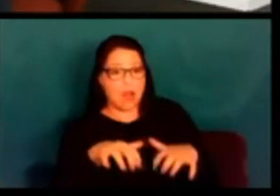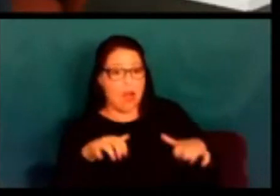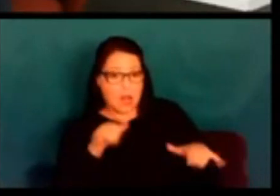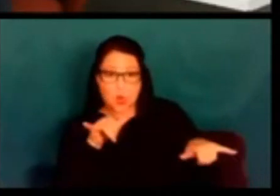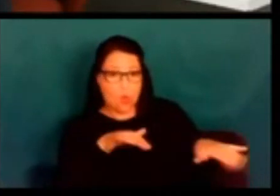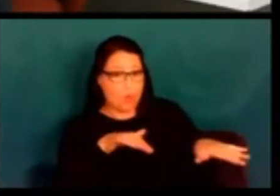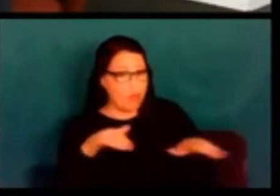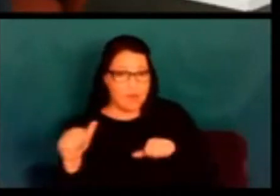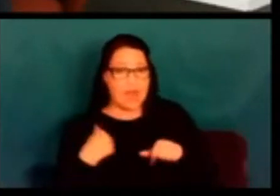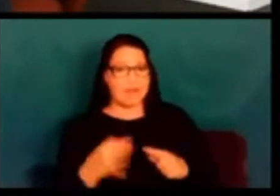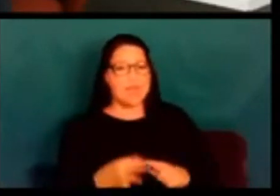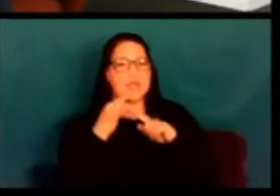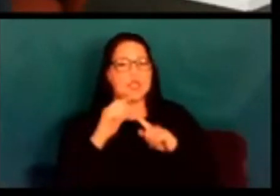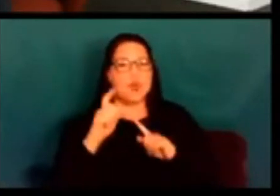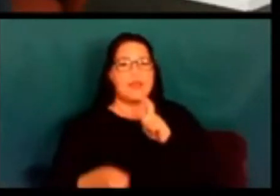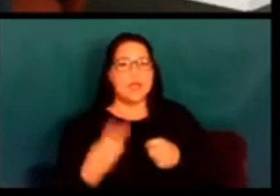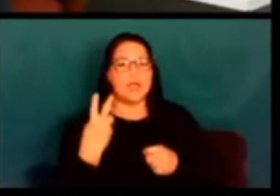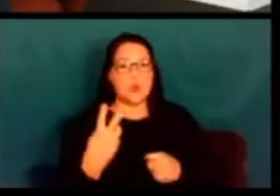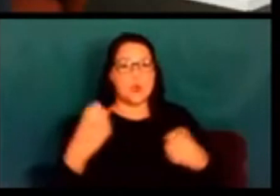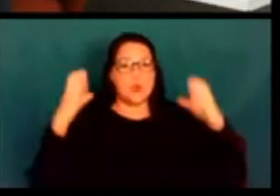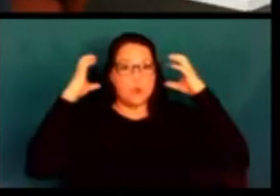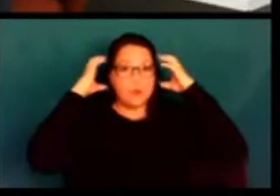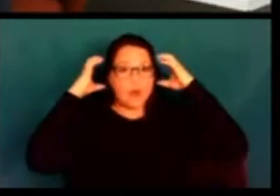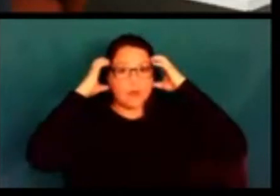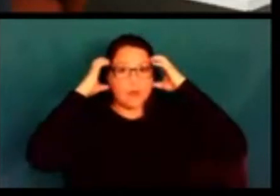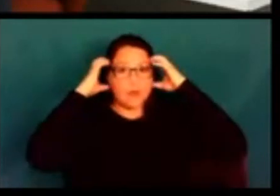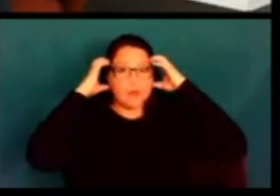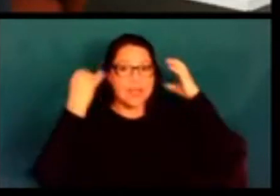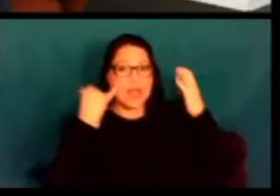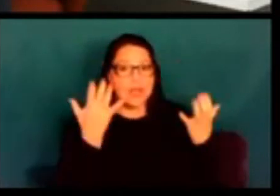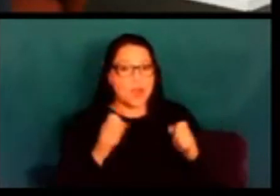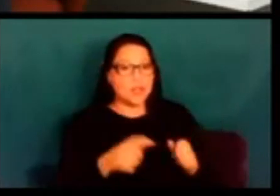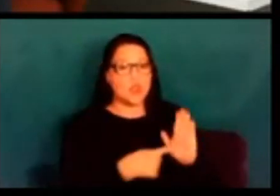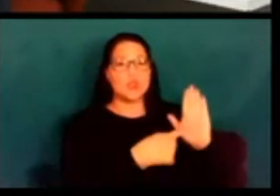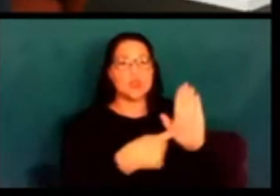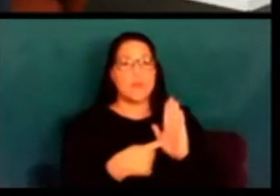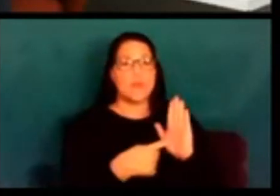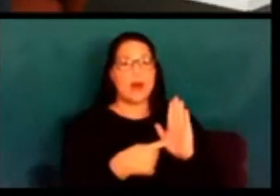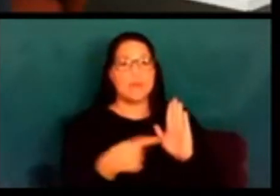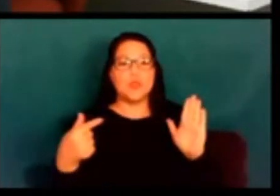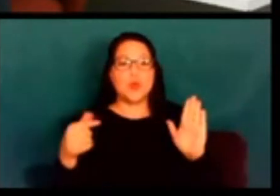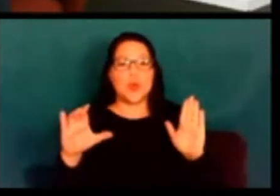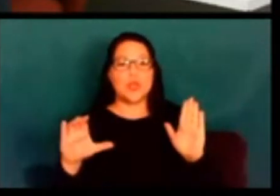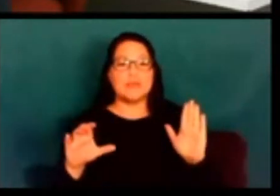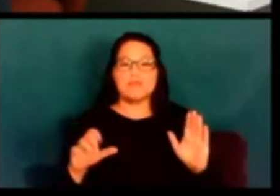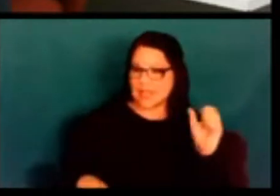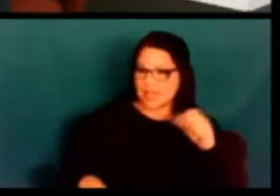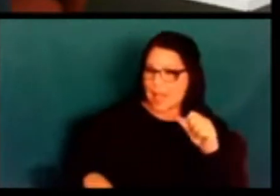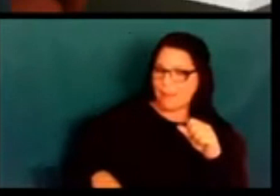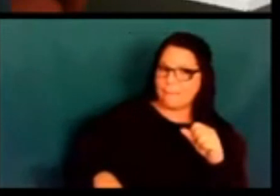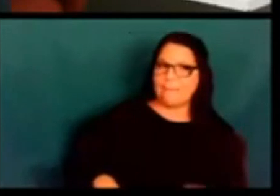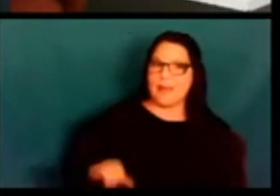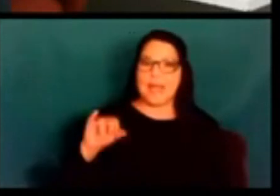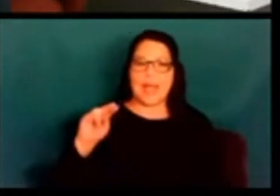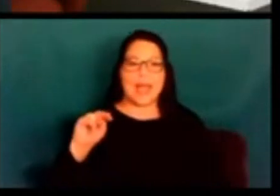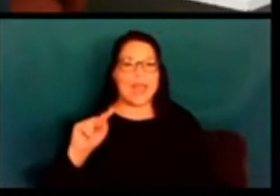special giveaway of 2 pairs of headphones. If you want to hold them up for us, George. Yep. These are Entrance headphones